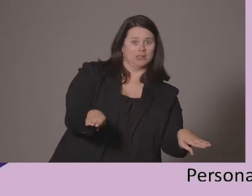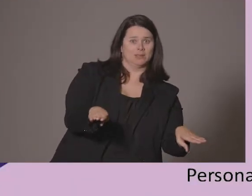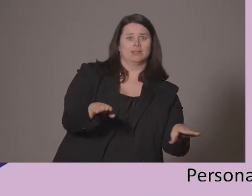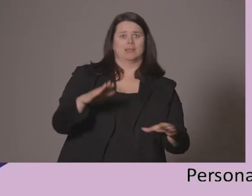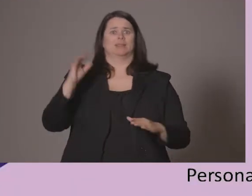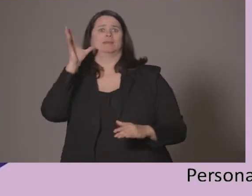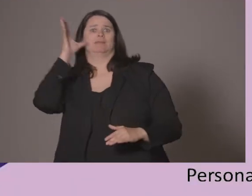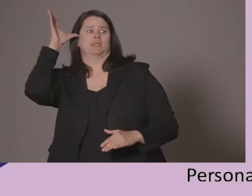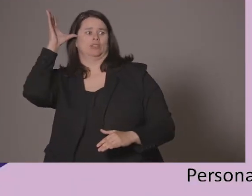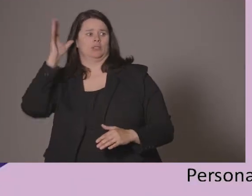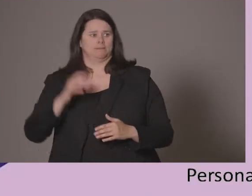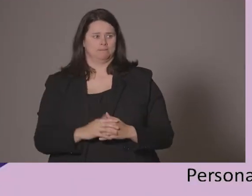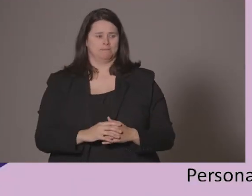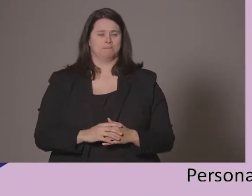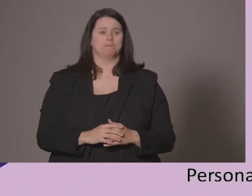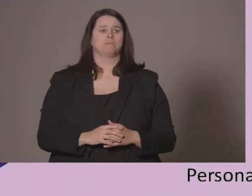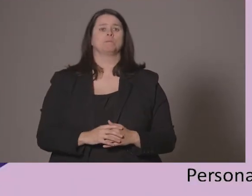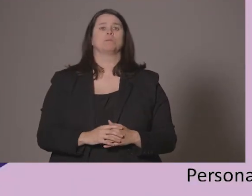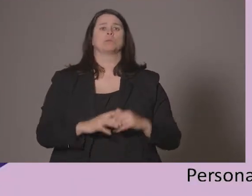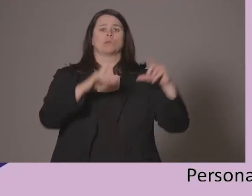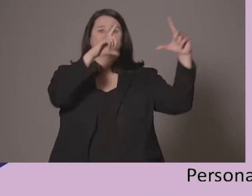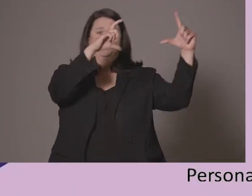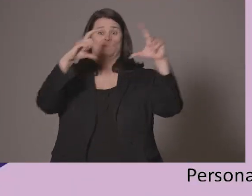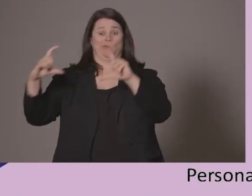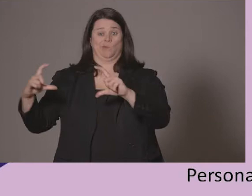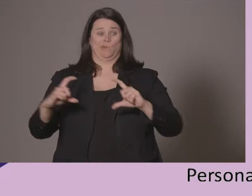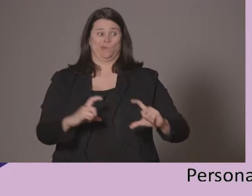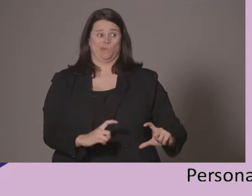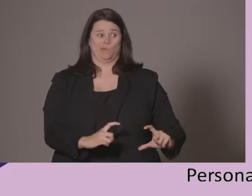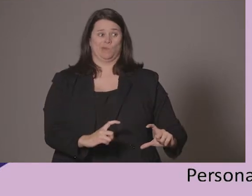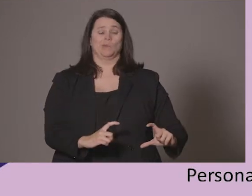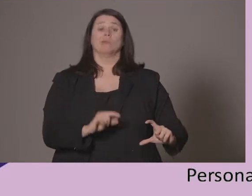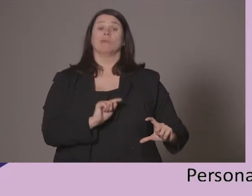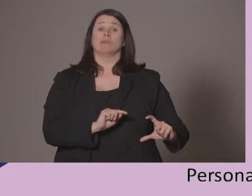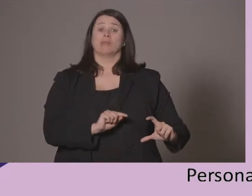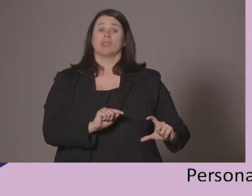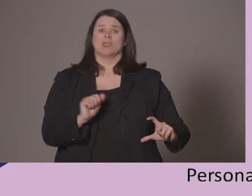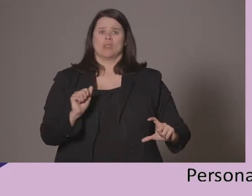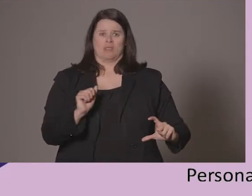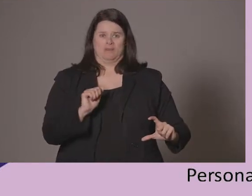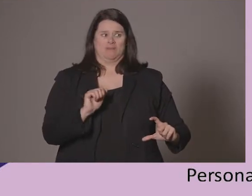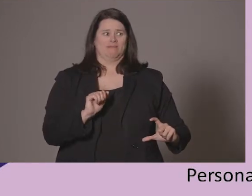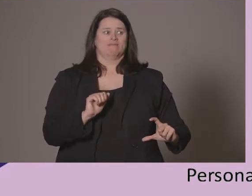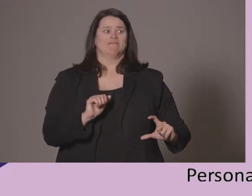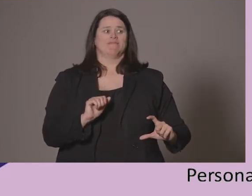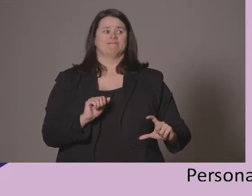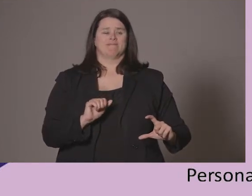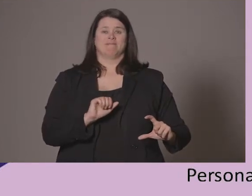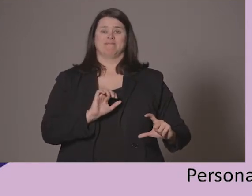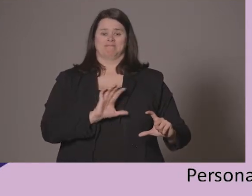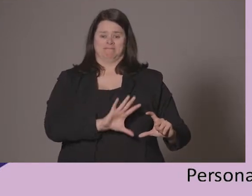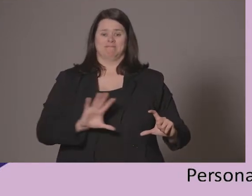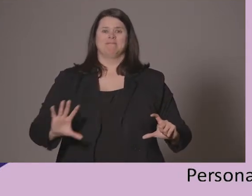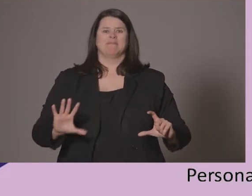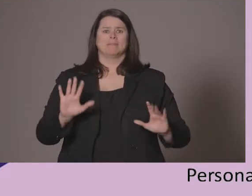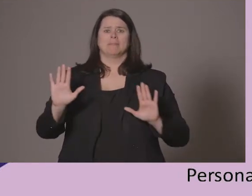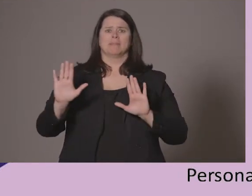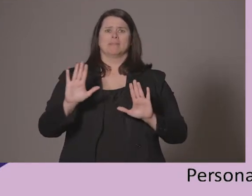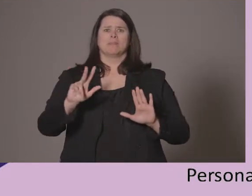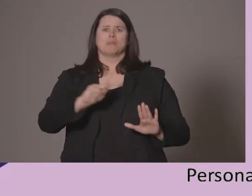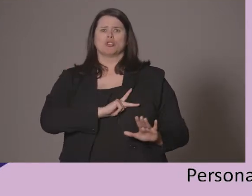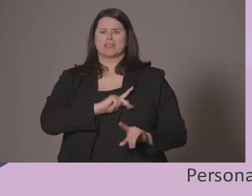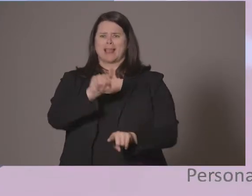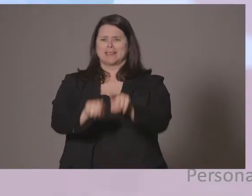And then there's personality, and we all have our own personal experiences. So one of the other things that I've heard is, well, I'm a really